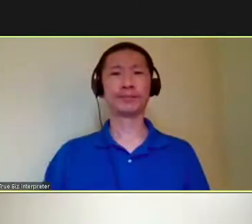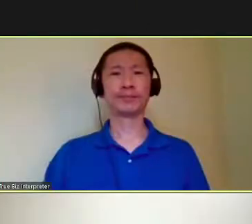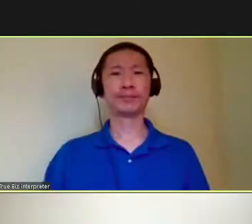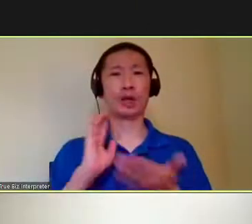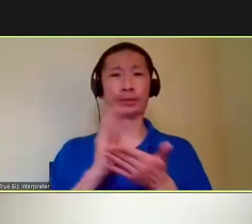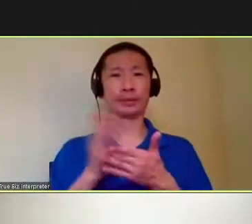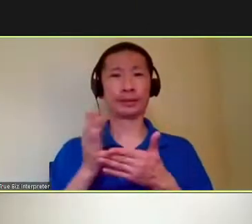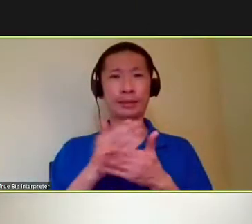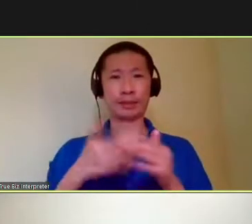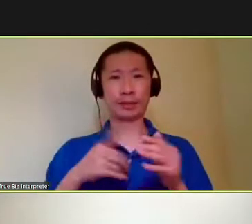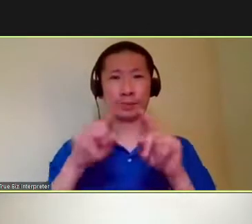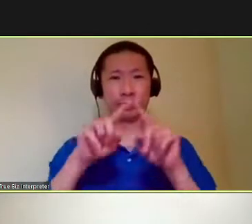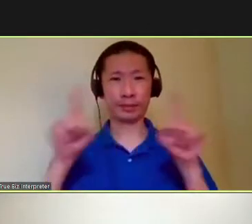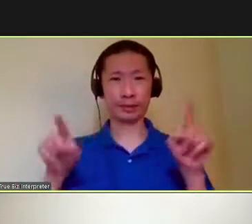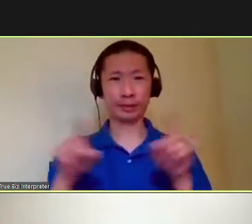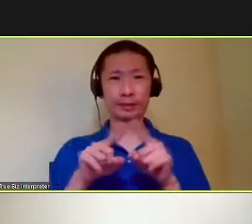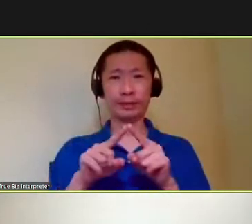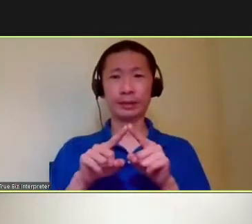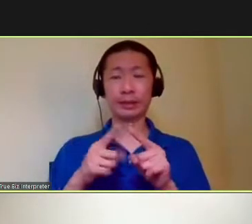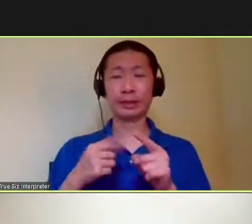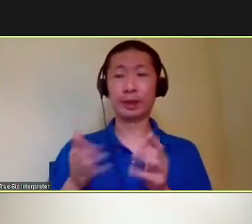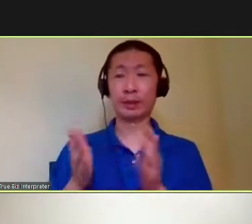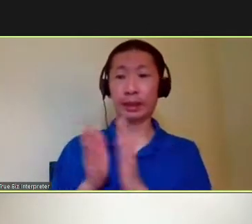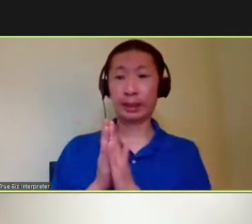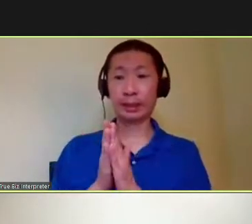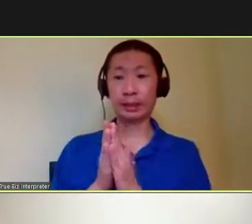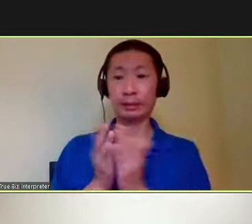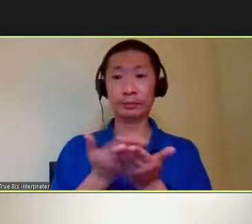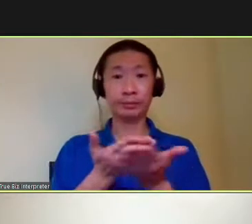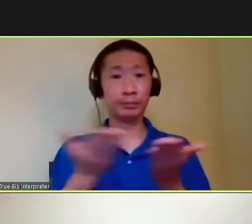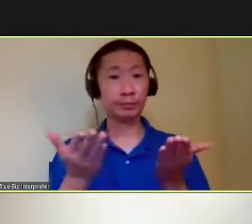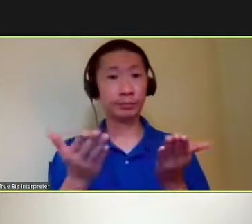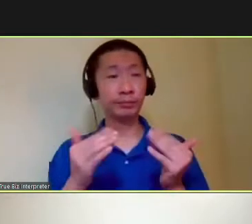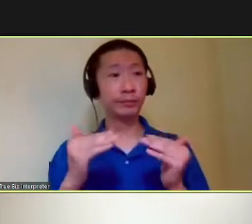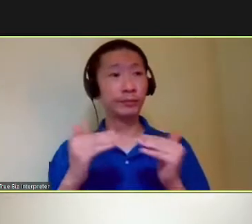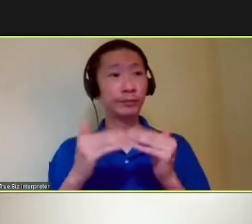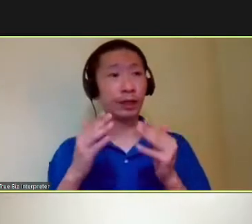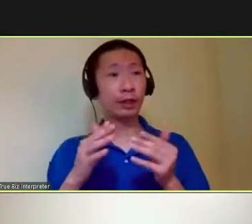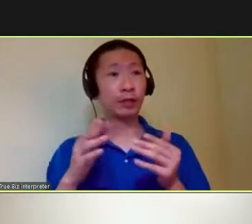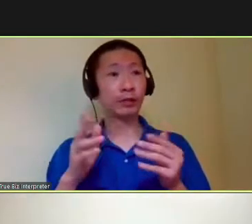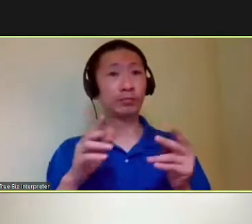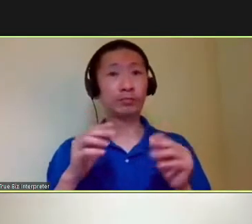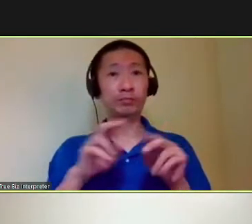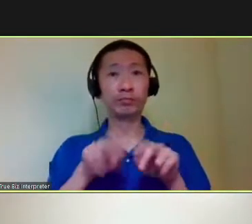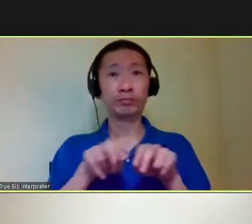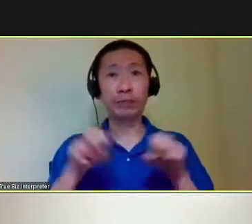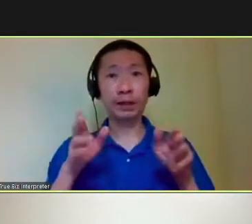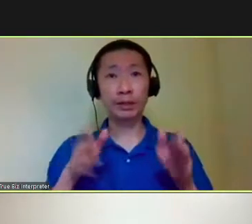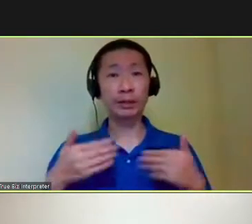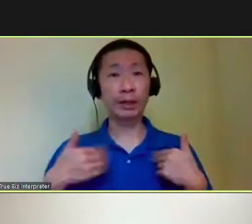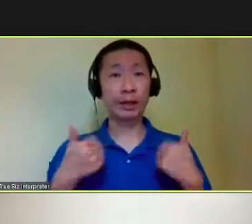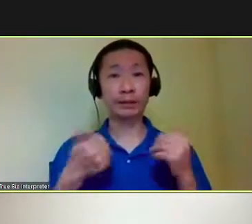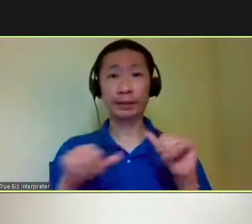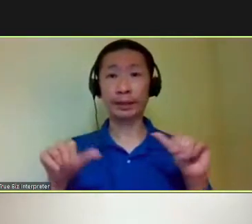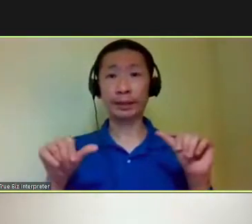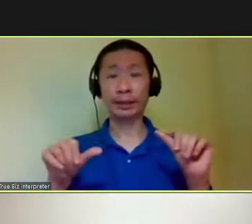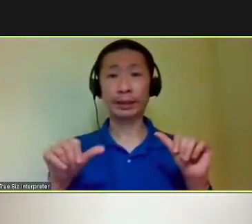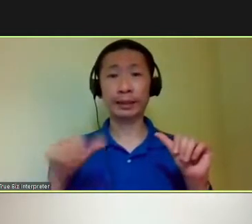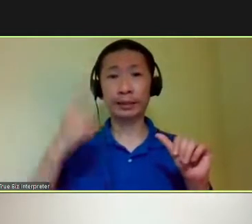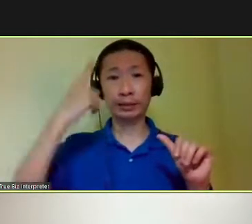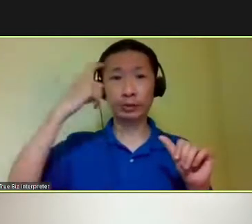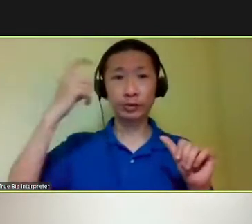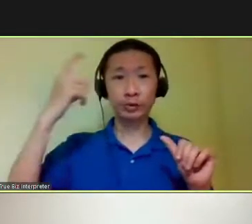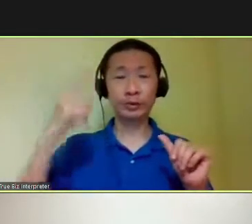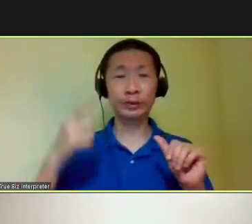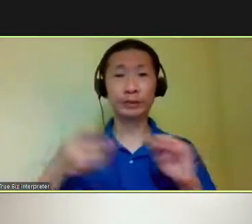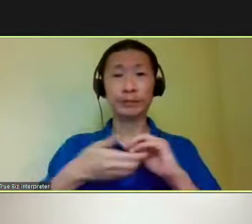screen sharing, and I'll ask if any of my fellow facilitators have any dream